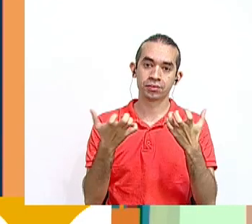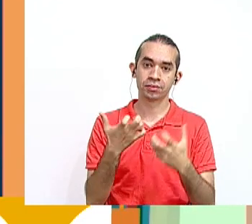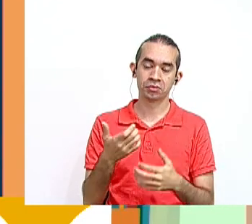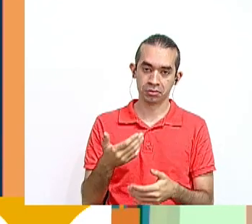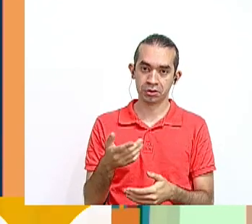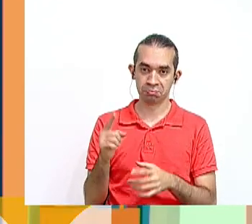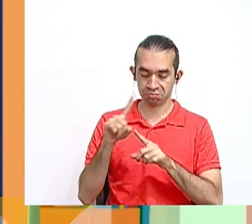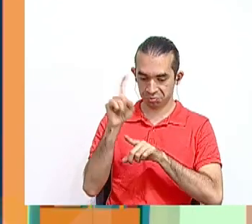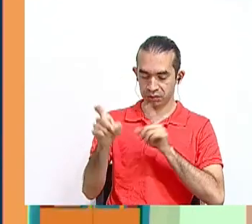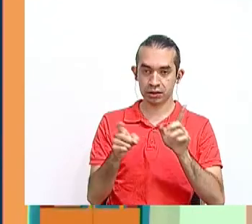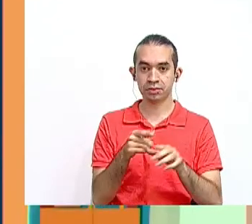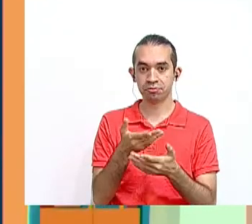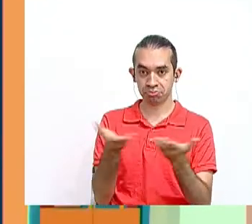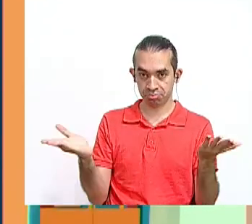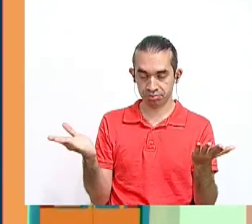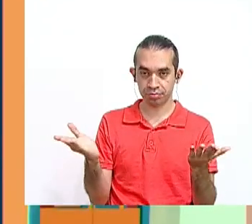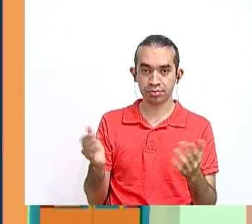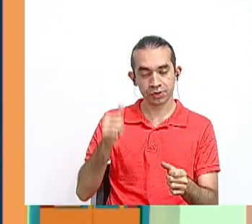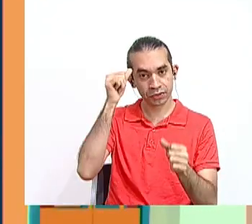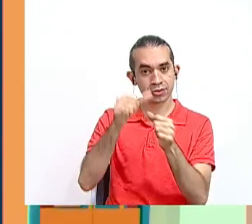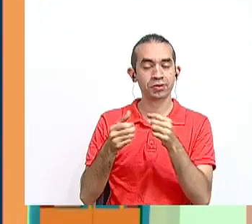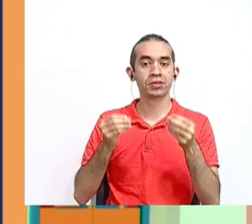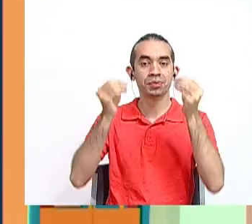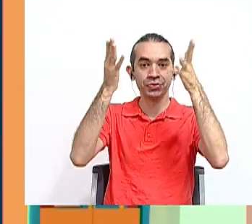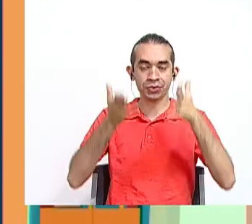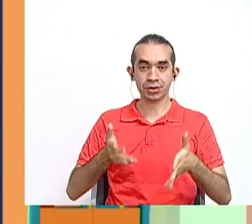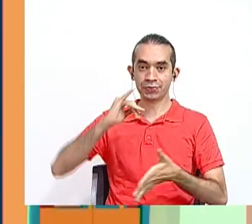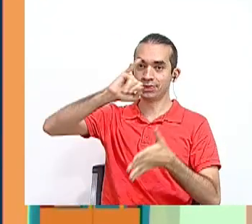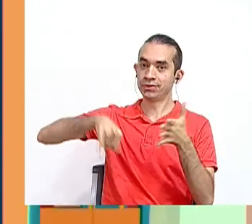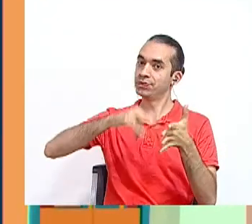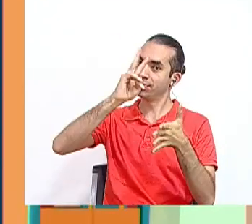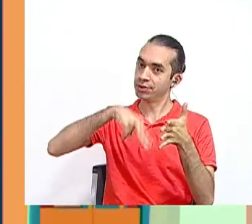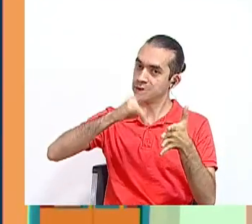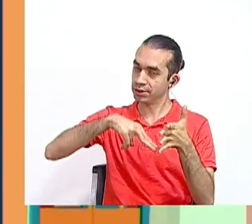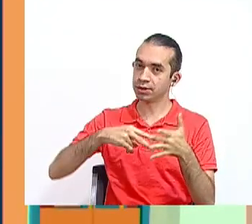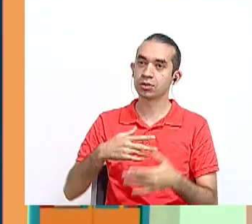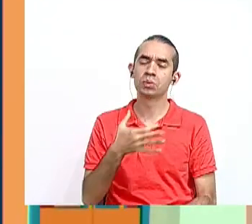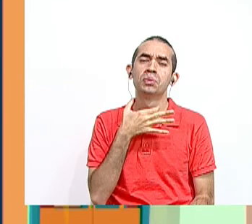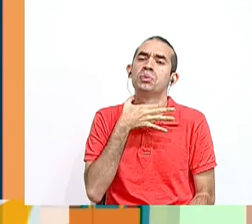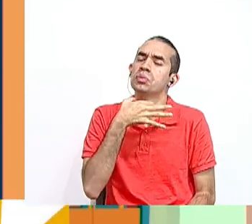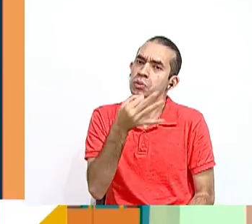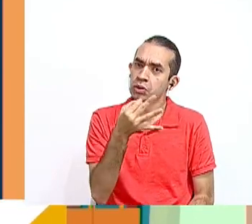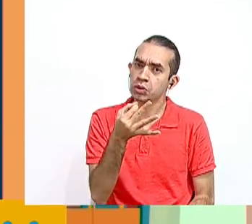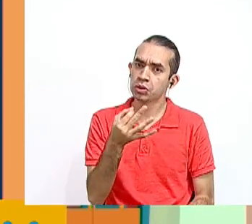with that question. Remember, I am teacher Jonathan Elizondo. It was a pleasure for